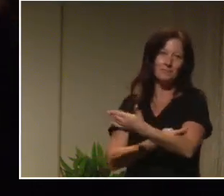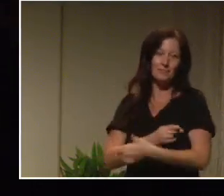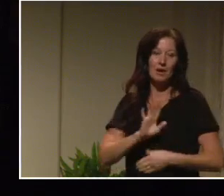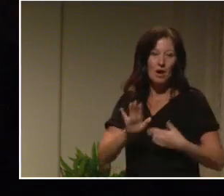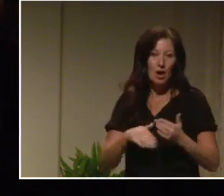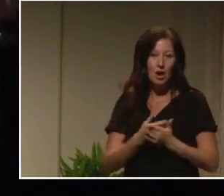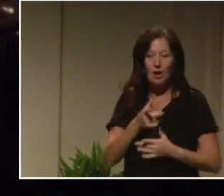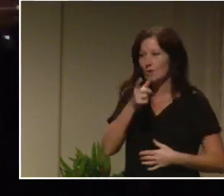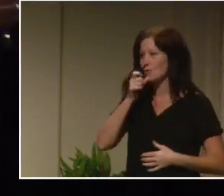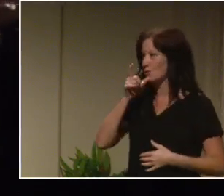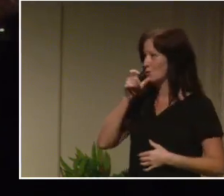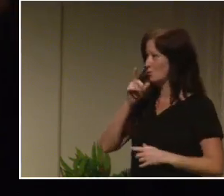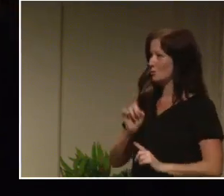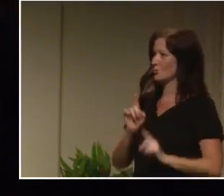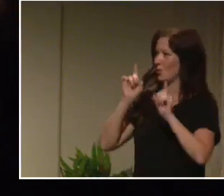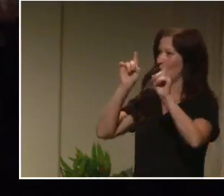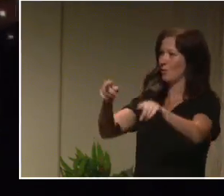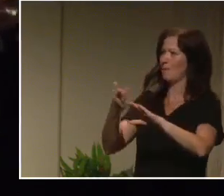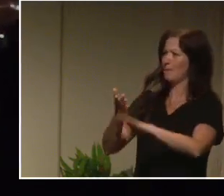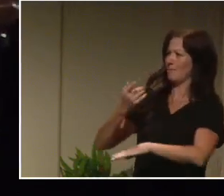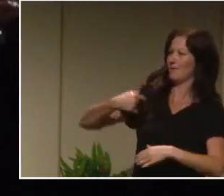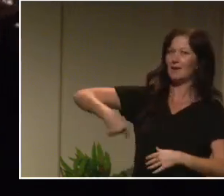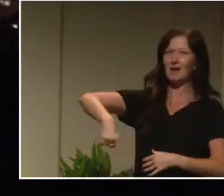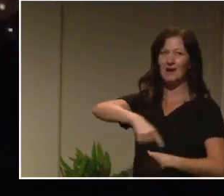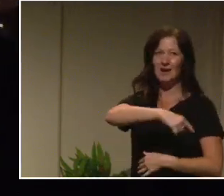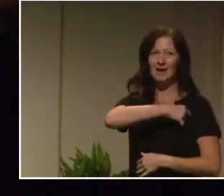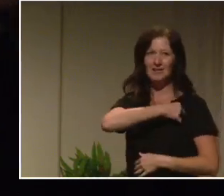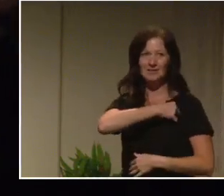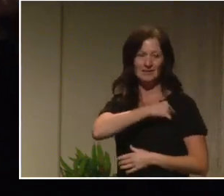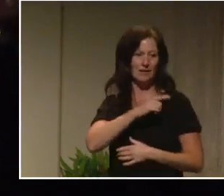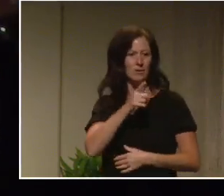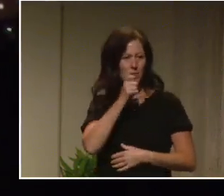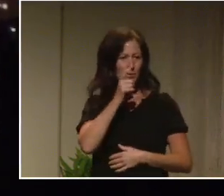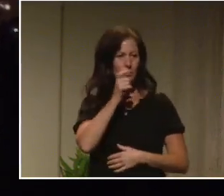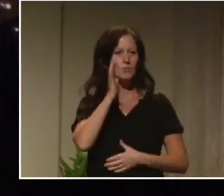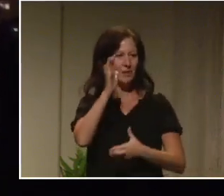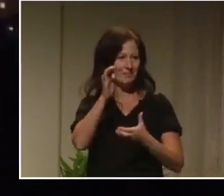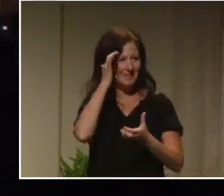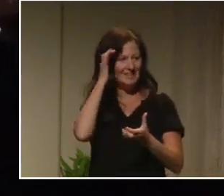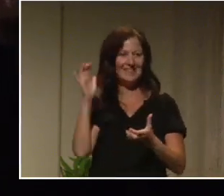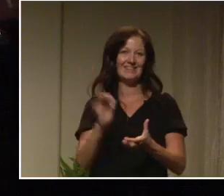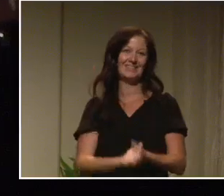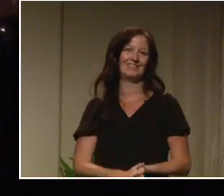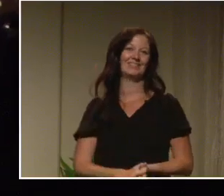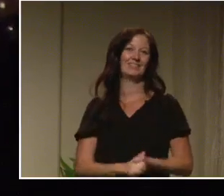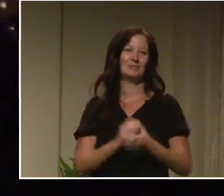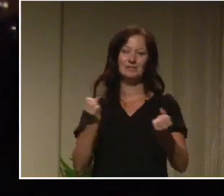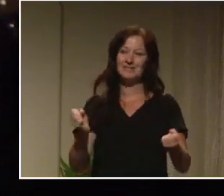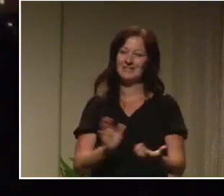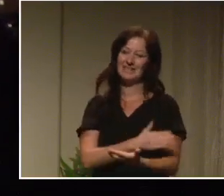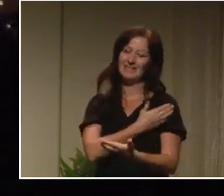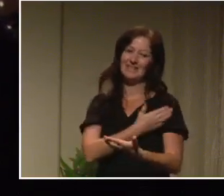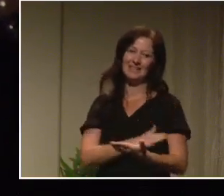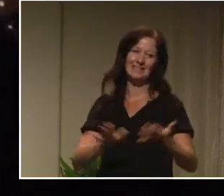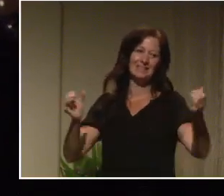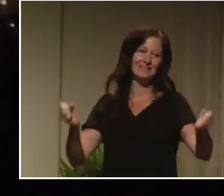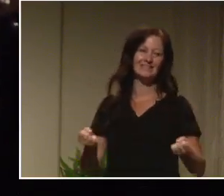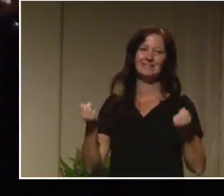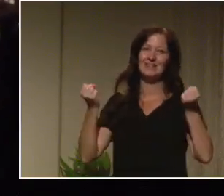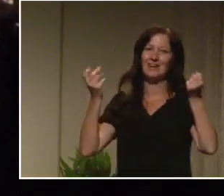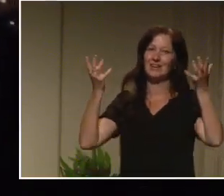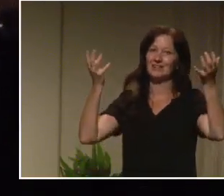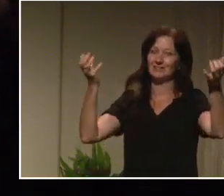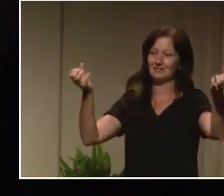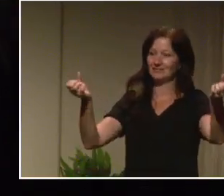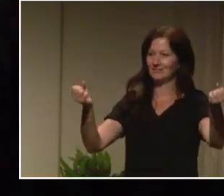And all have gone before us, and all who will believe will sing the song